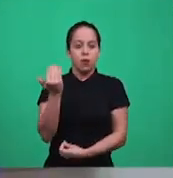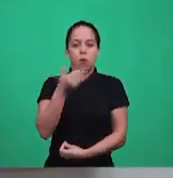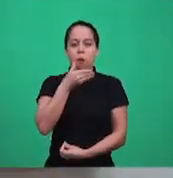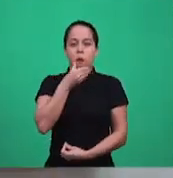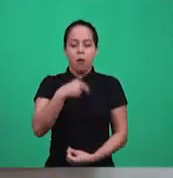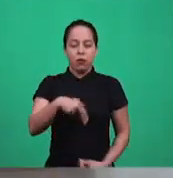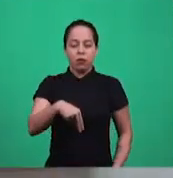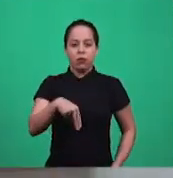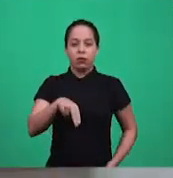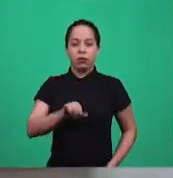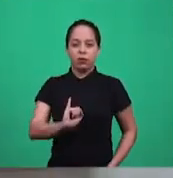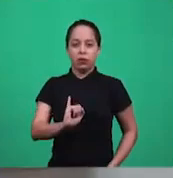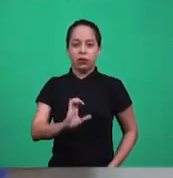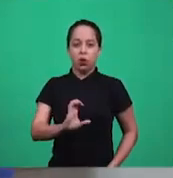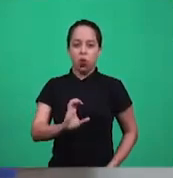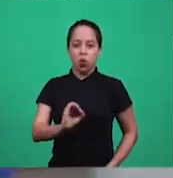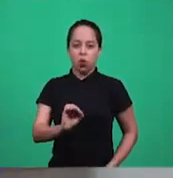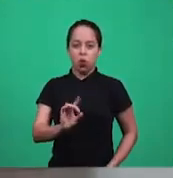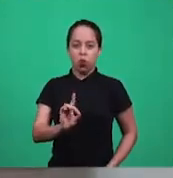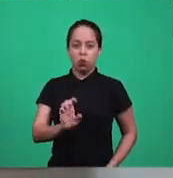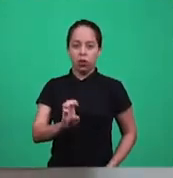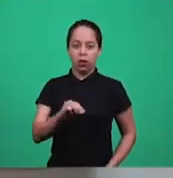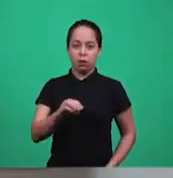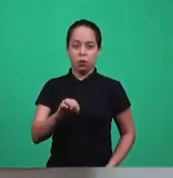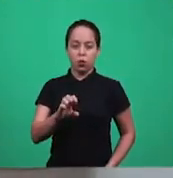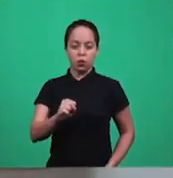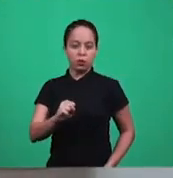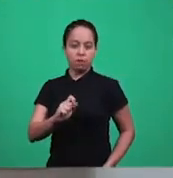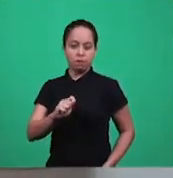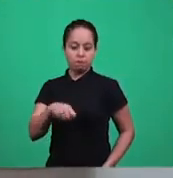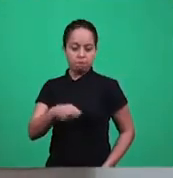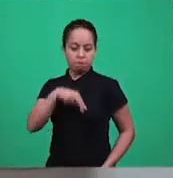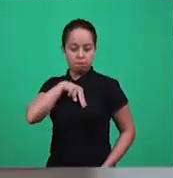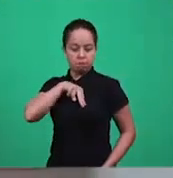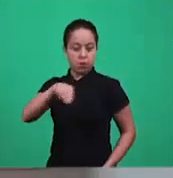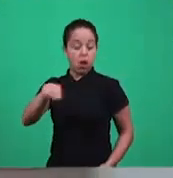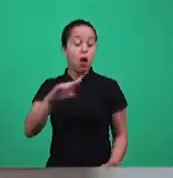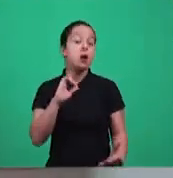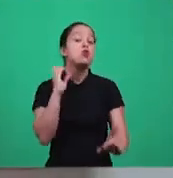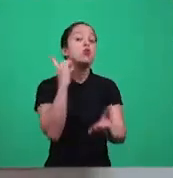when Nicodemus went to speak to Jesus in the evening.